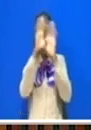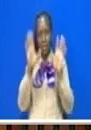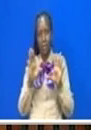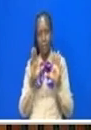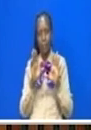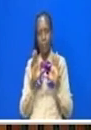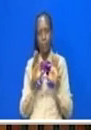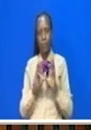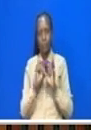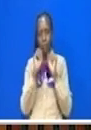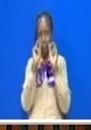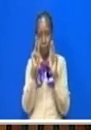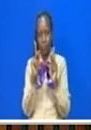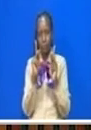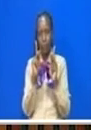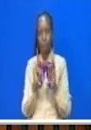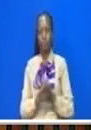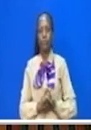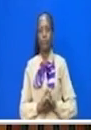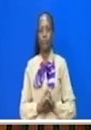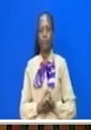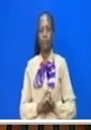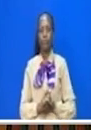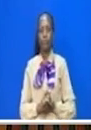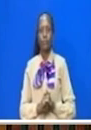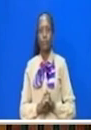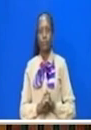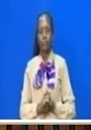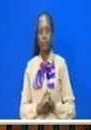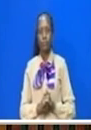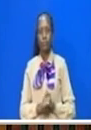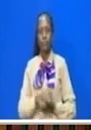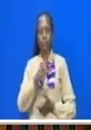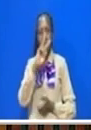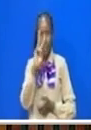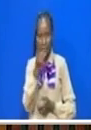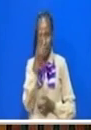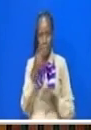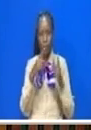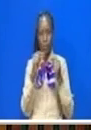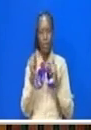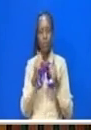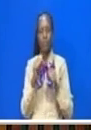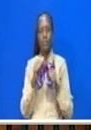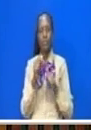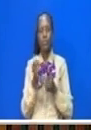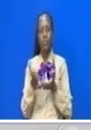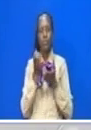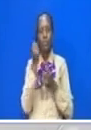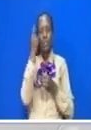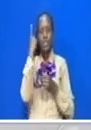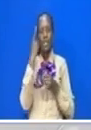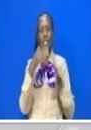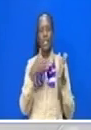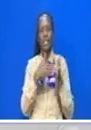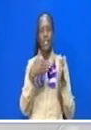clear and plain why and how something happens. Then the second term that we need to understand, hinder. When we